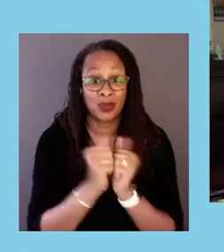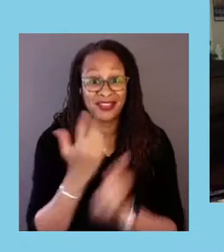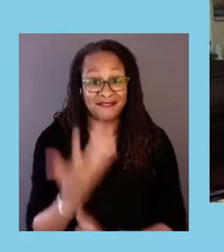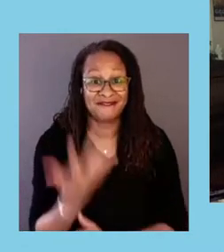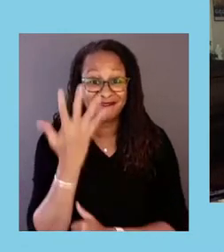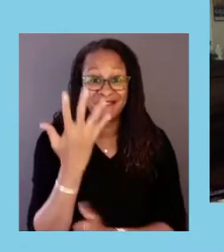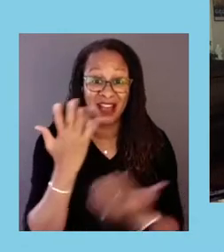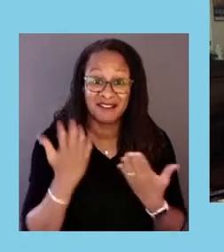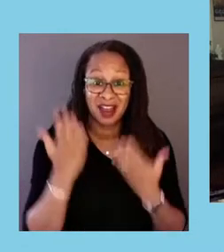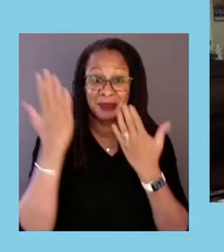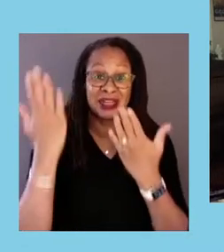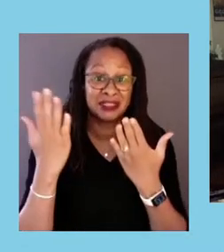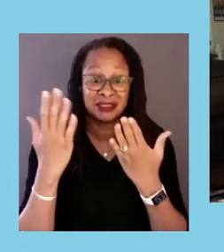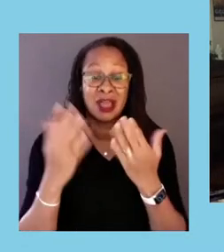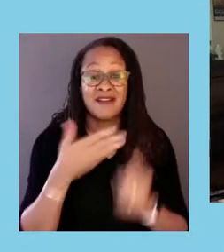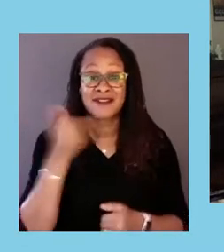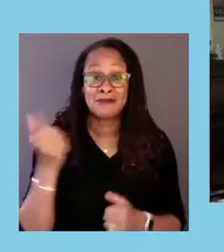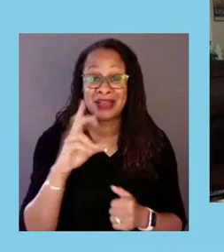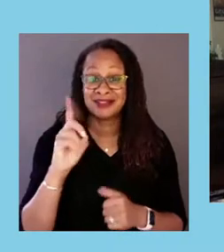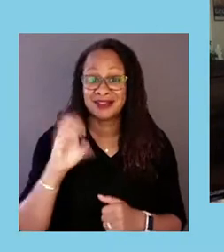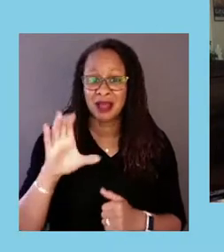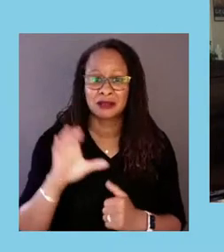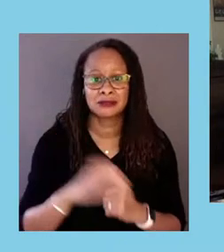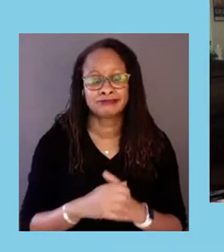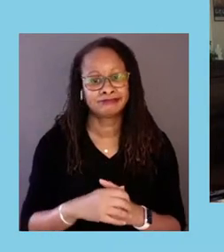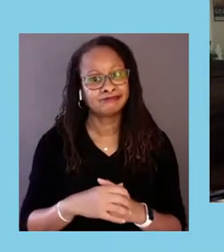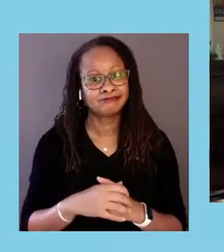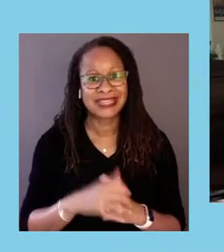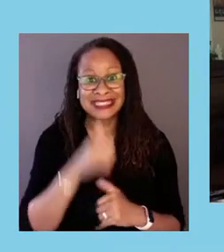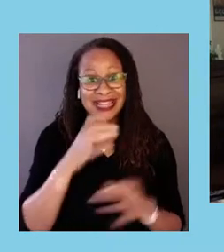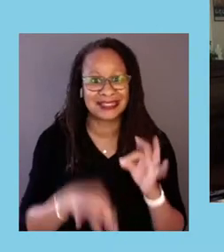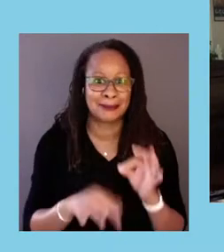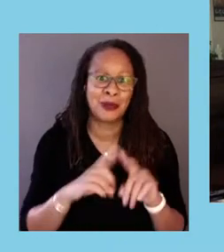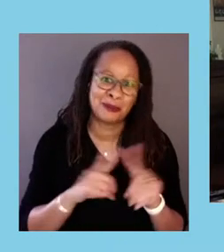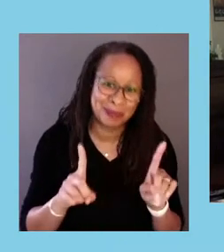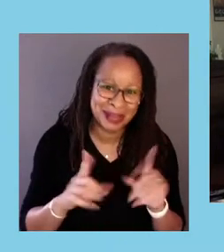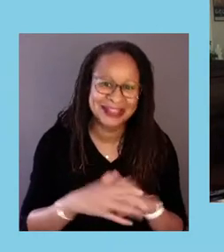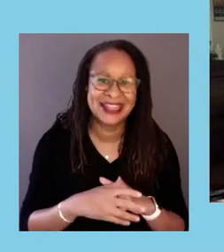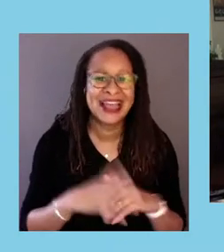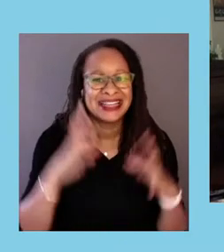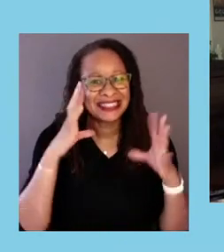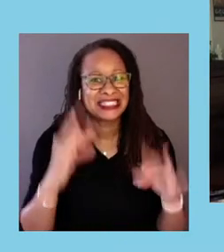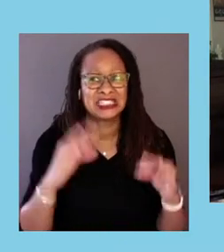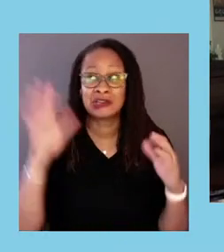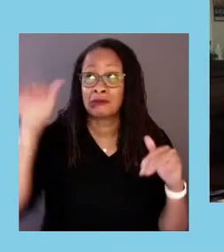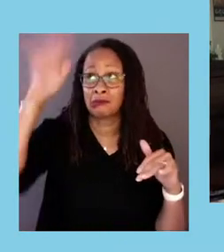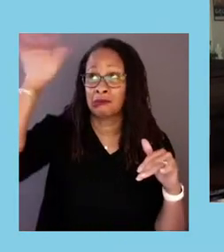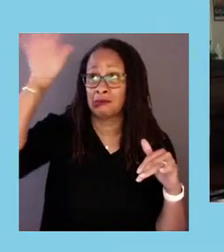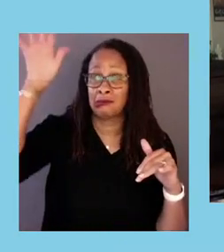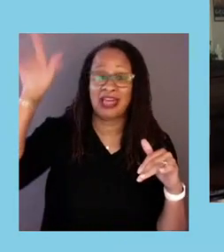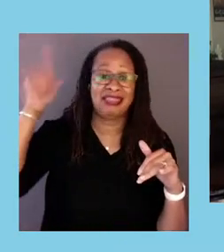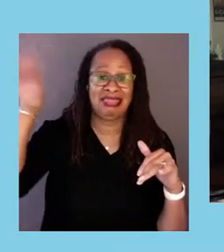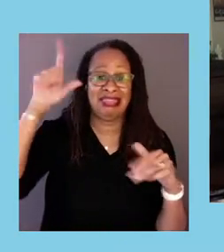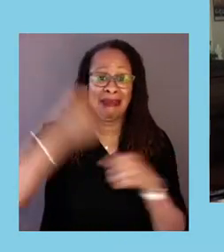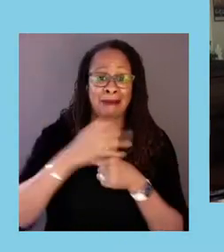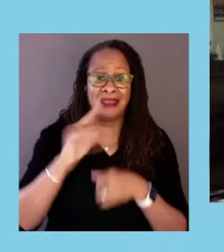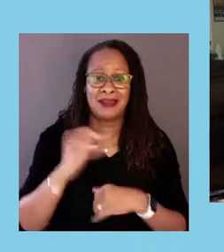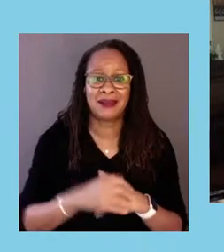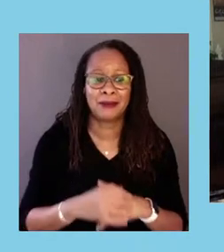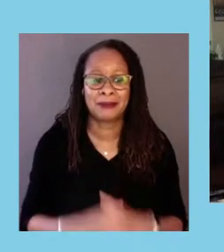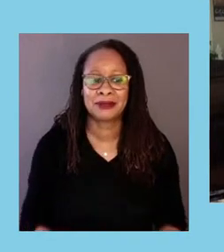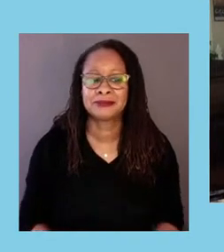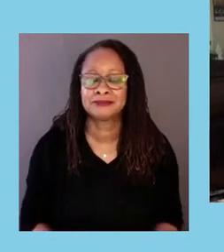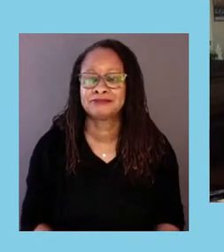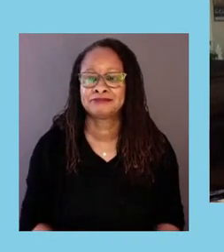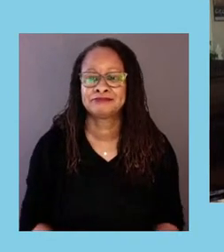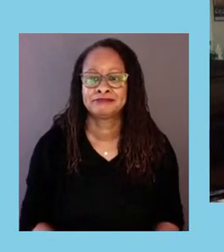yeah, you can just, it's not that simple because it's like a decision that's made up there. But 10